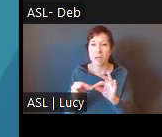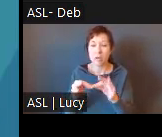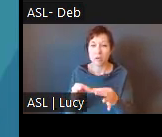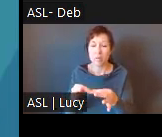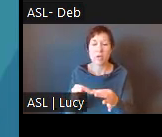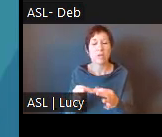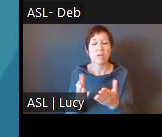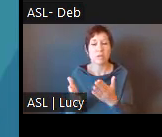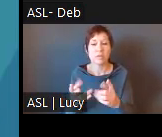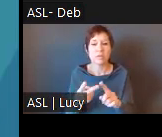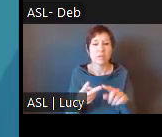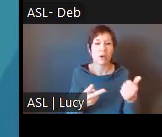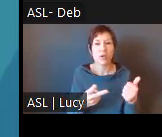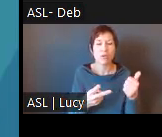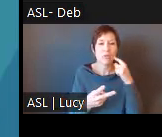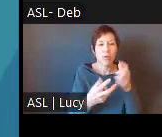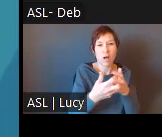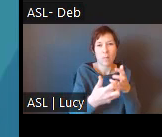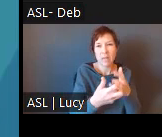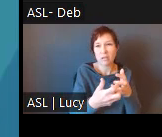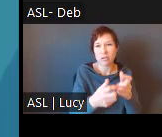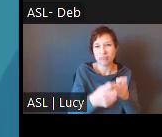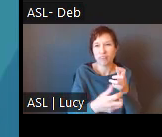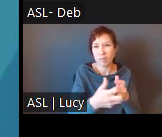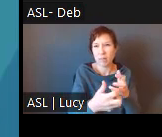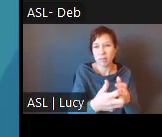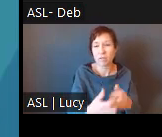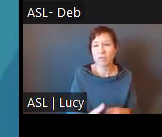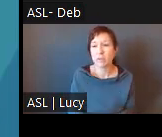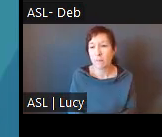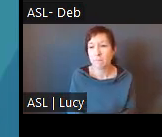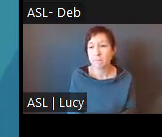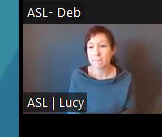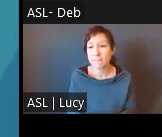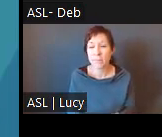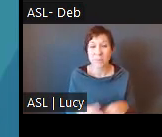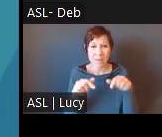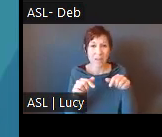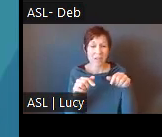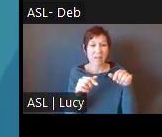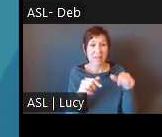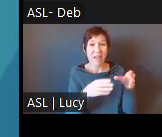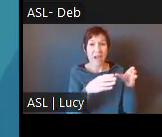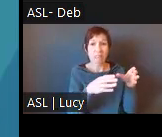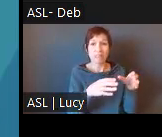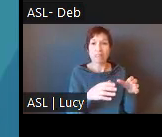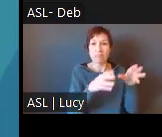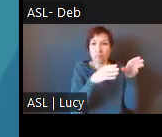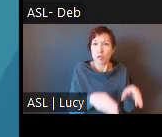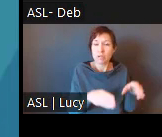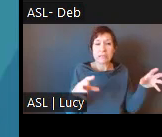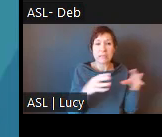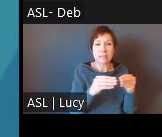reasonable accommodations. In addition to this in-person session, there will be another session scheduled for